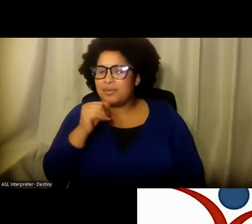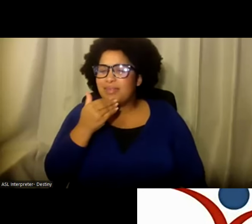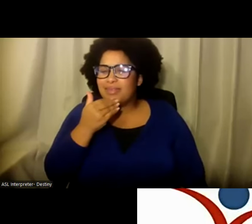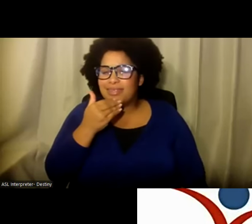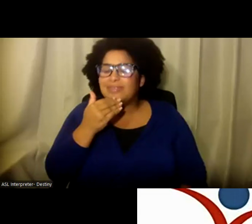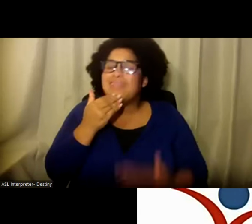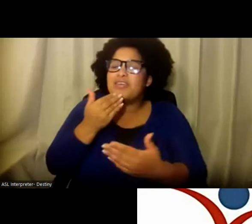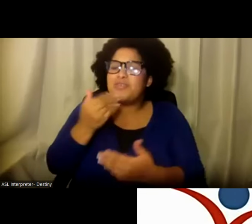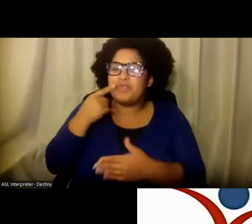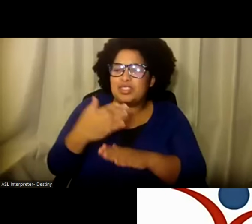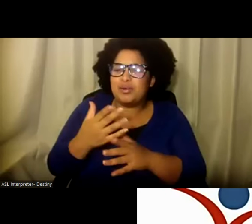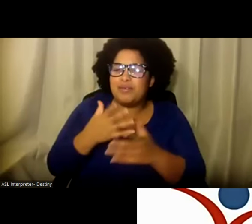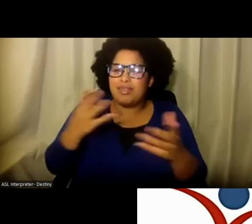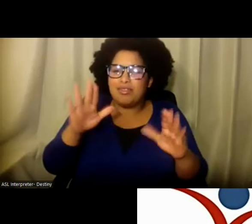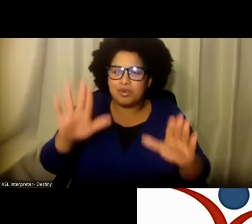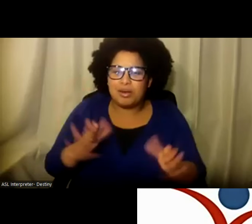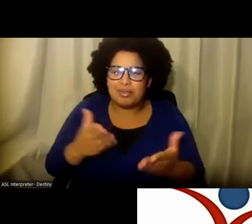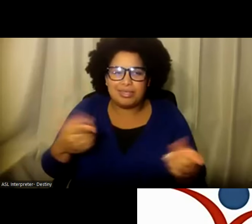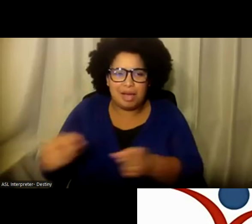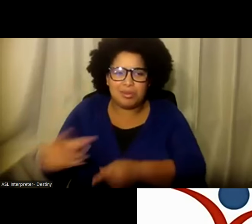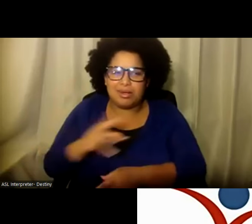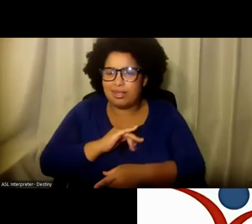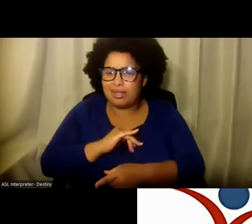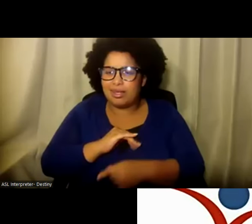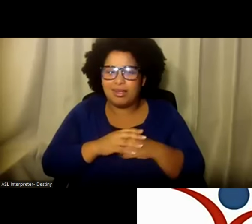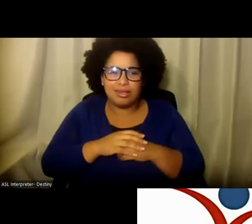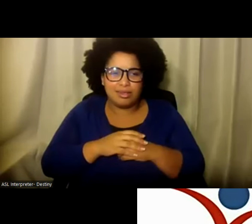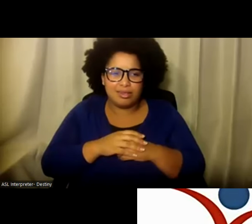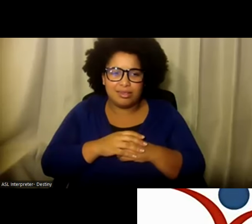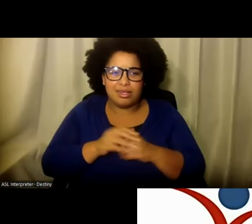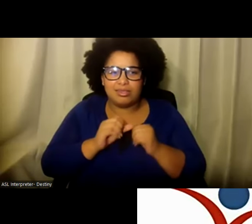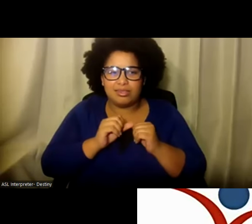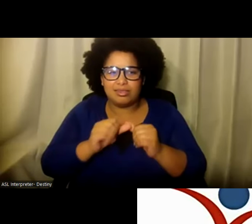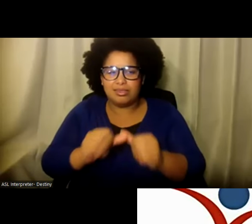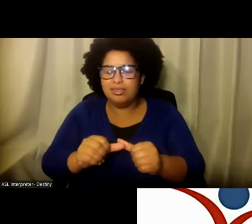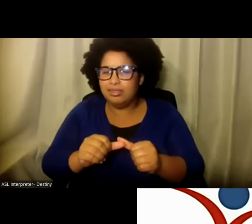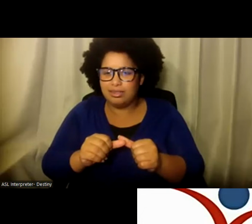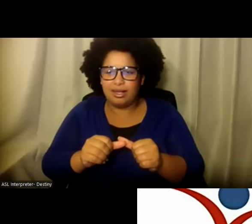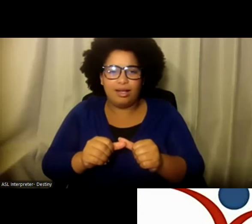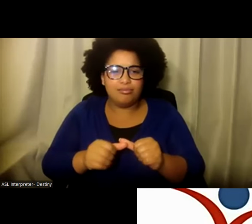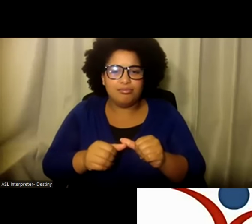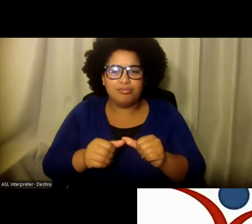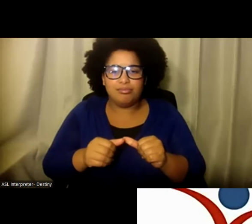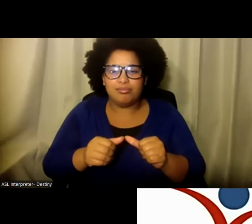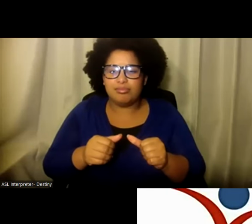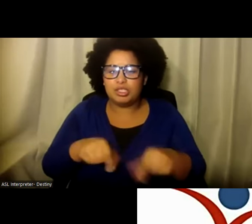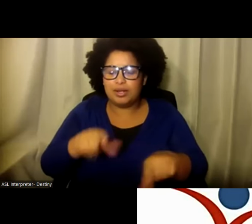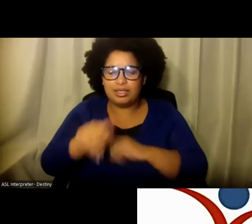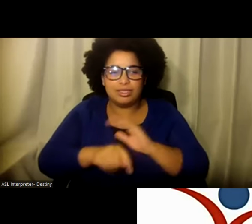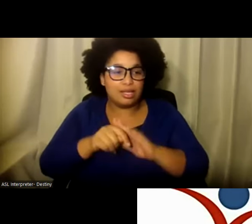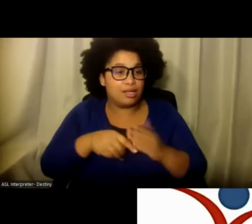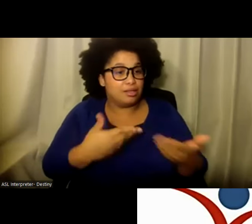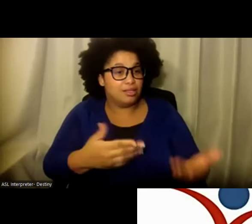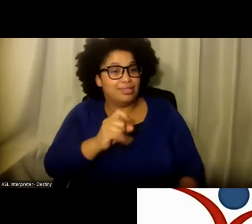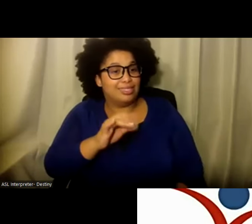sharing. It sounds like you have a lot of really great stuff happening there and we're able to maintain it throughout all this time. So Sandra, yeah. please go ahead and join